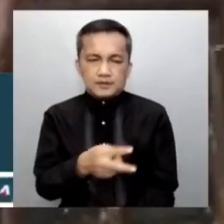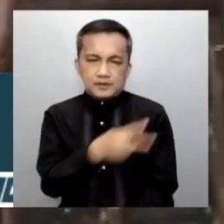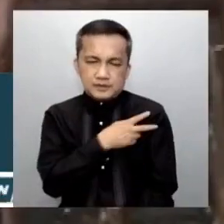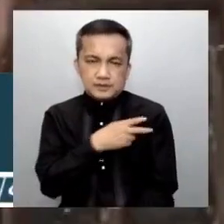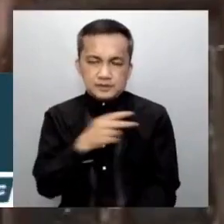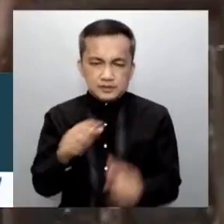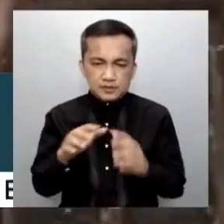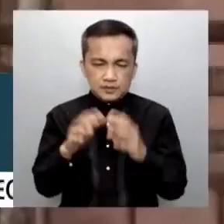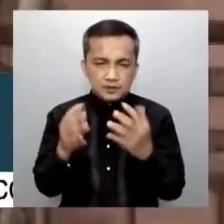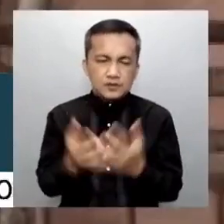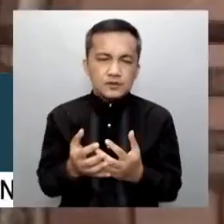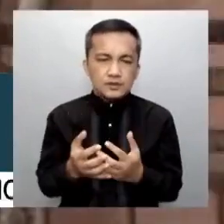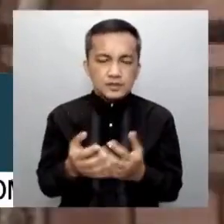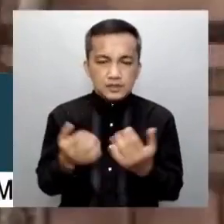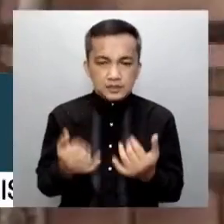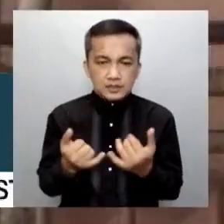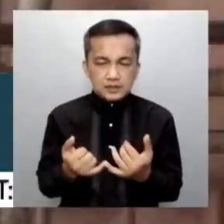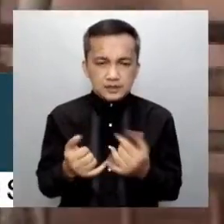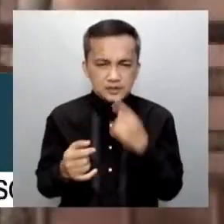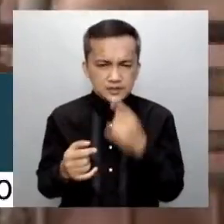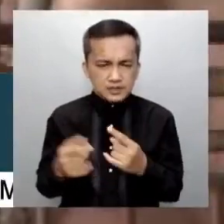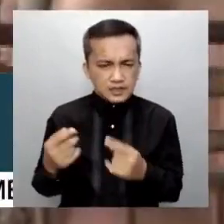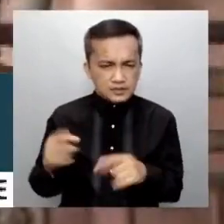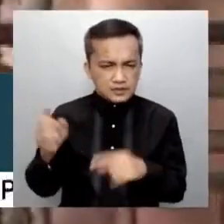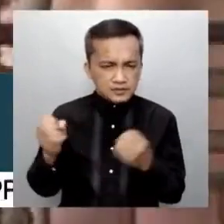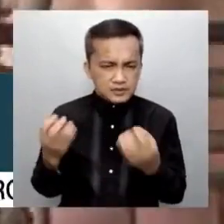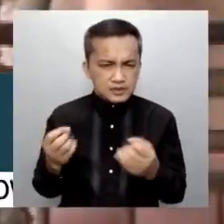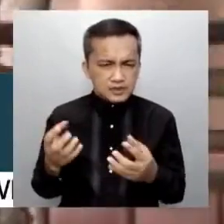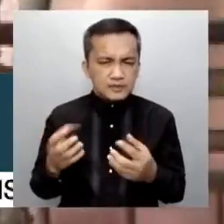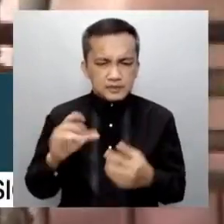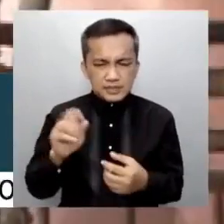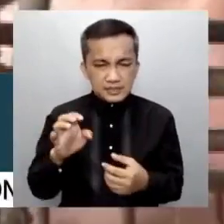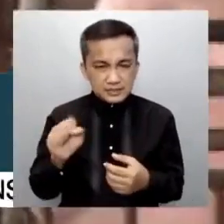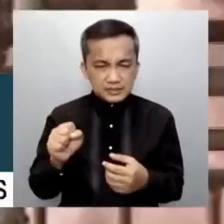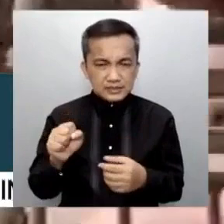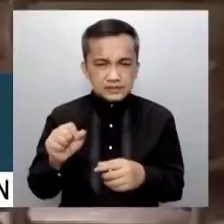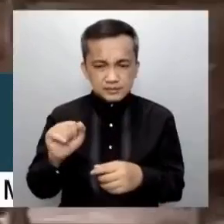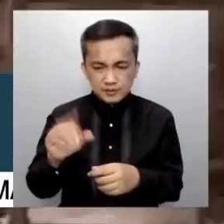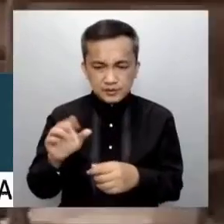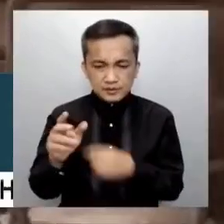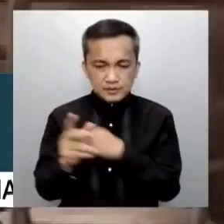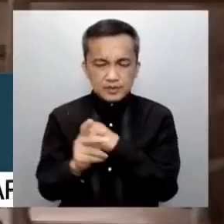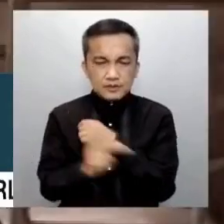now, there are active ASF cases in 15 provinces in the Philippines,